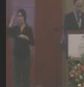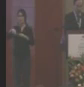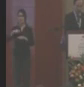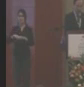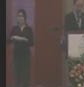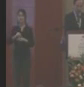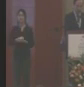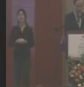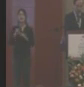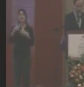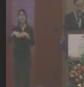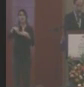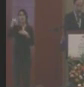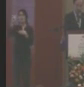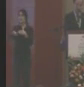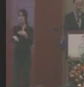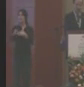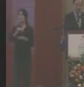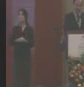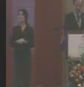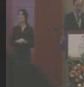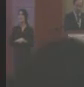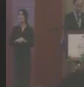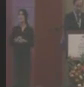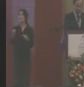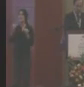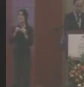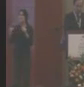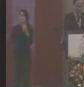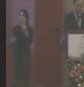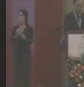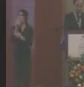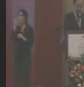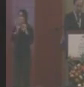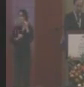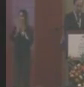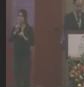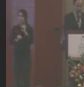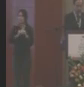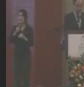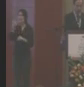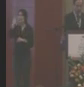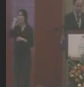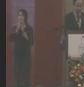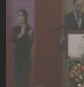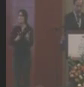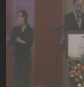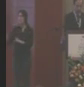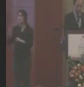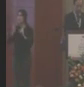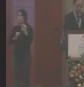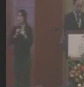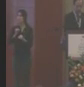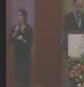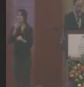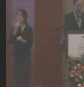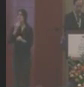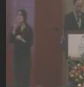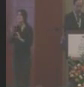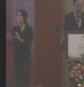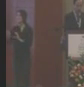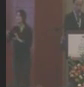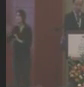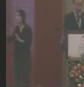national policy. After this, we are contemplating generating a national plan for disaster risk management